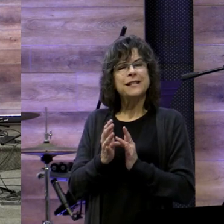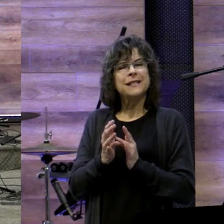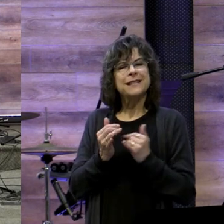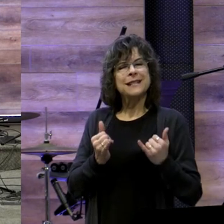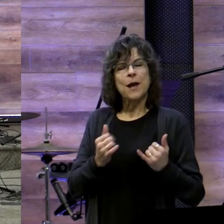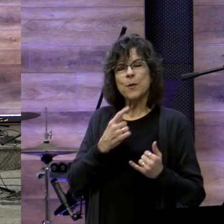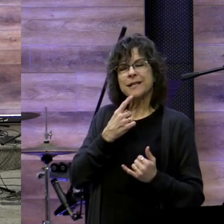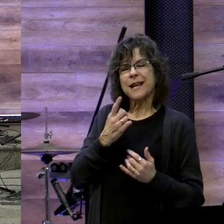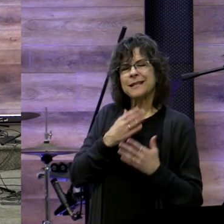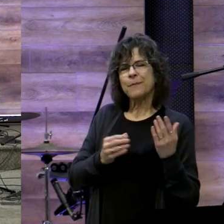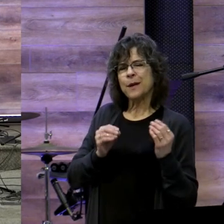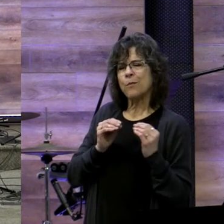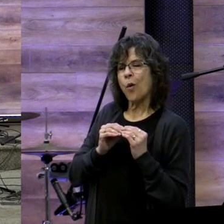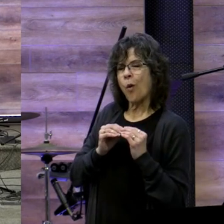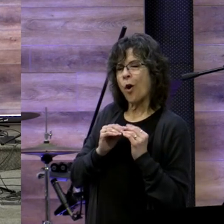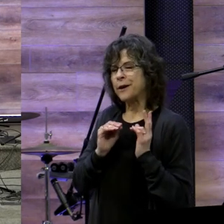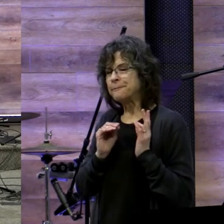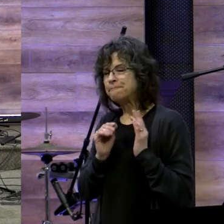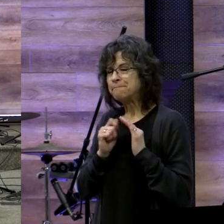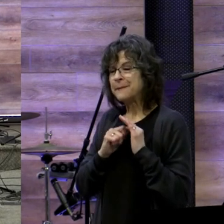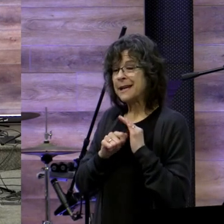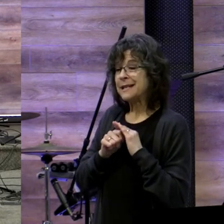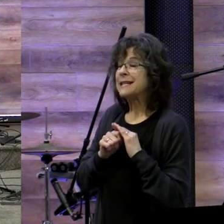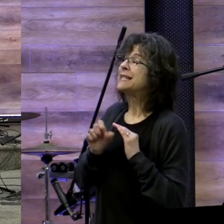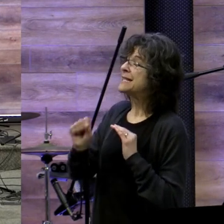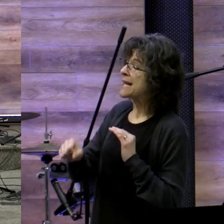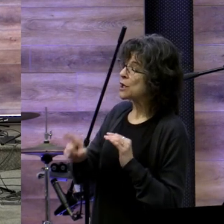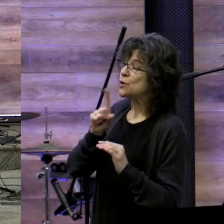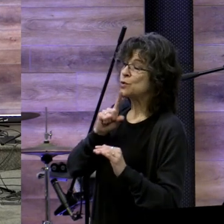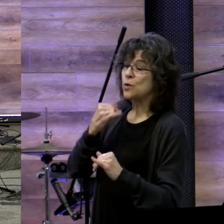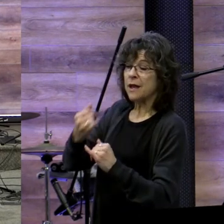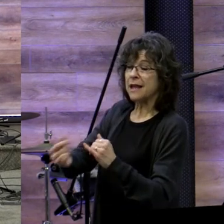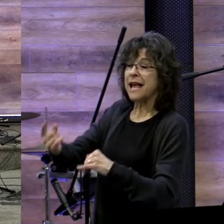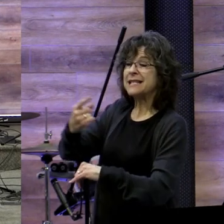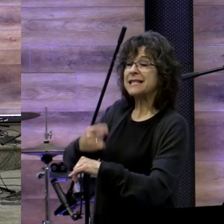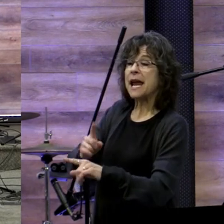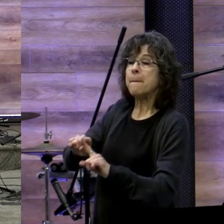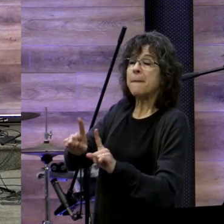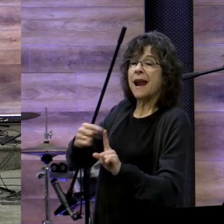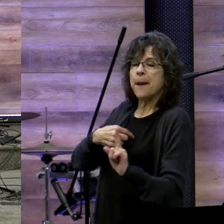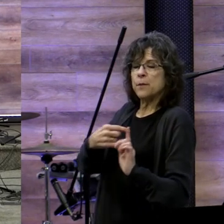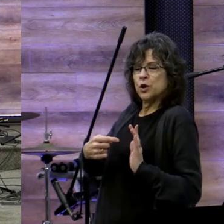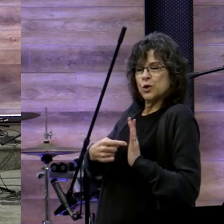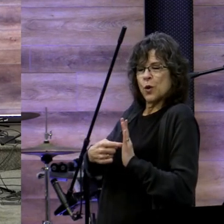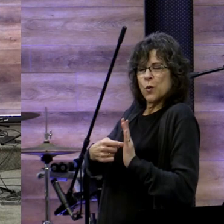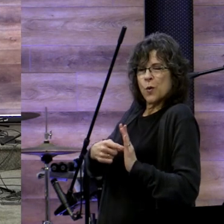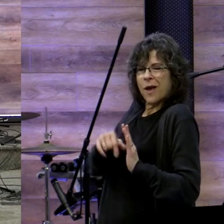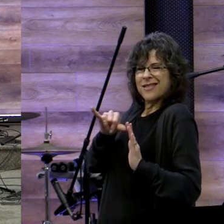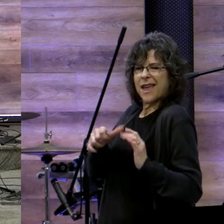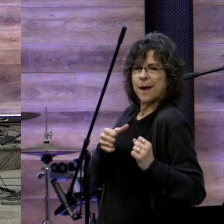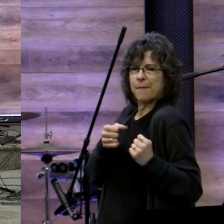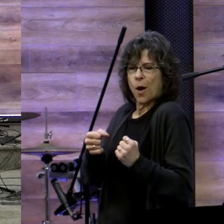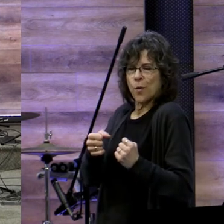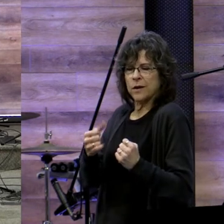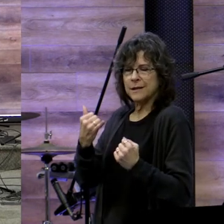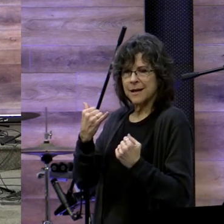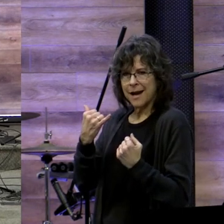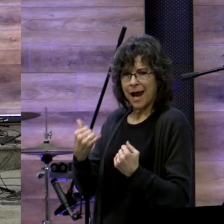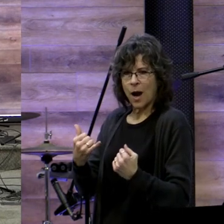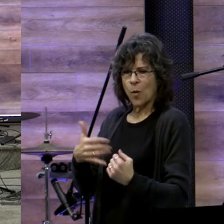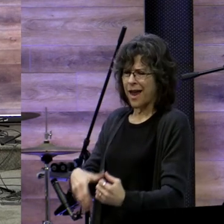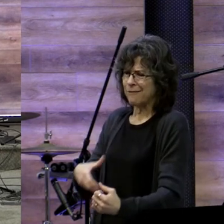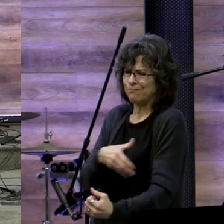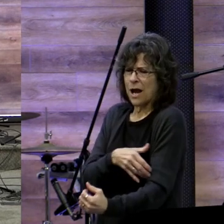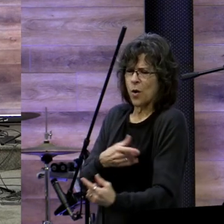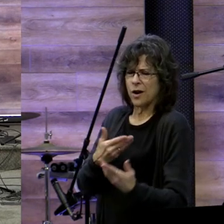words. Yes, that is true on the last day, but I'm going to give you a glimpse of that power now. Jesus said,